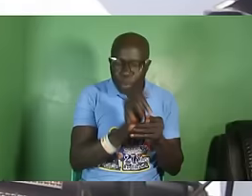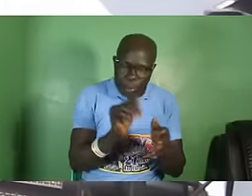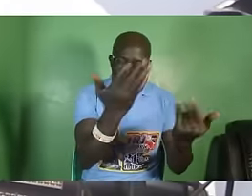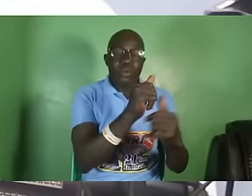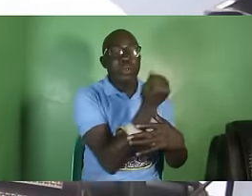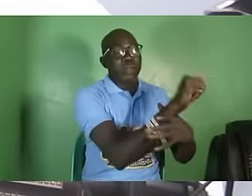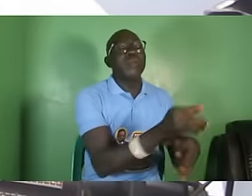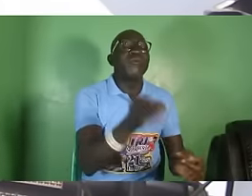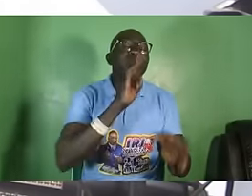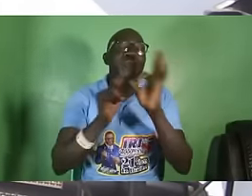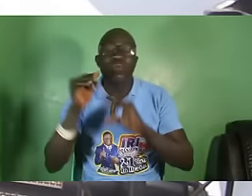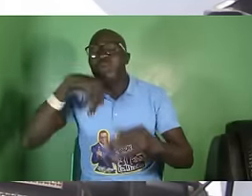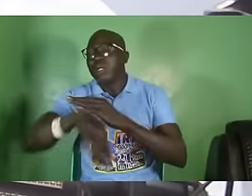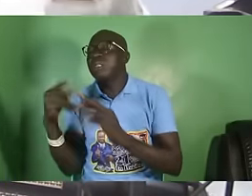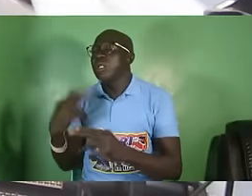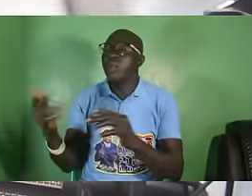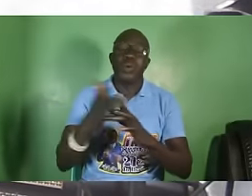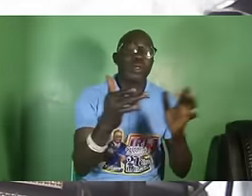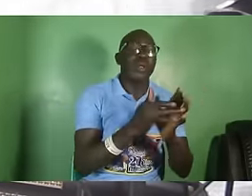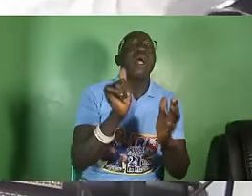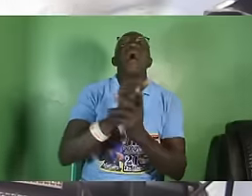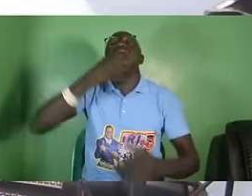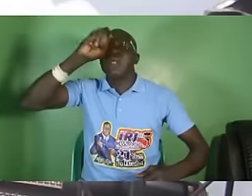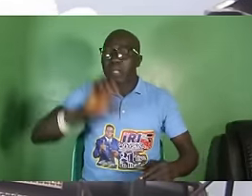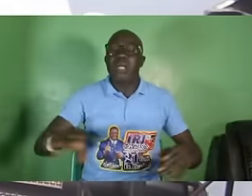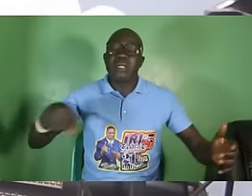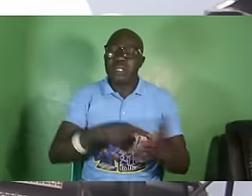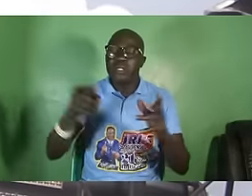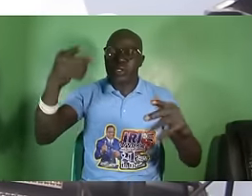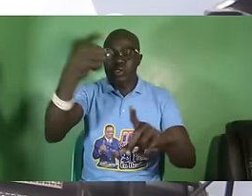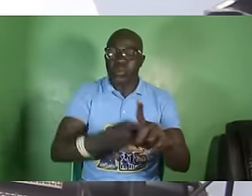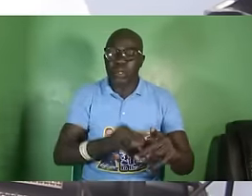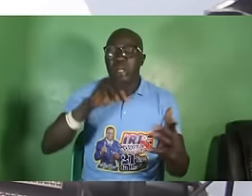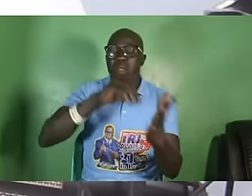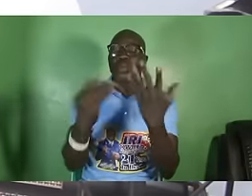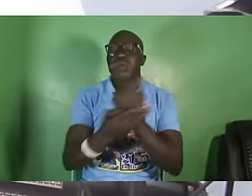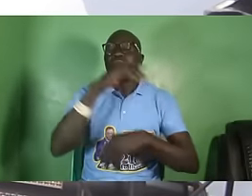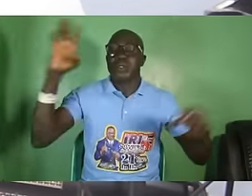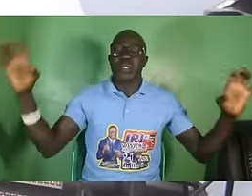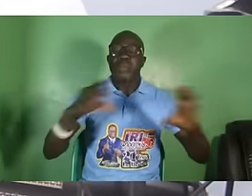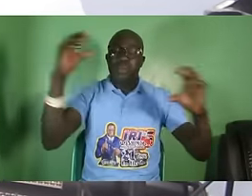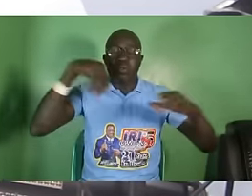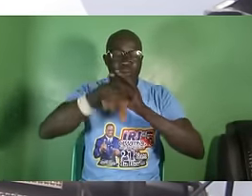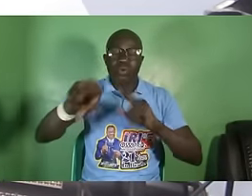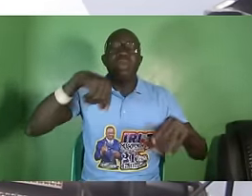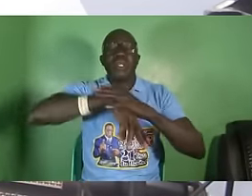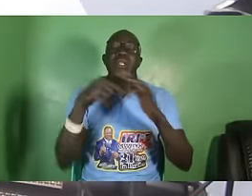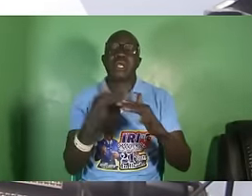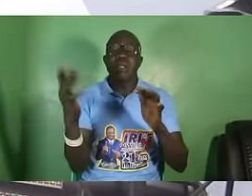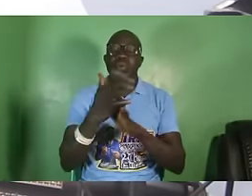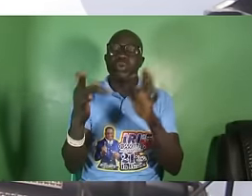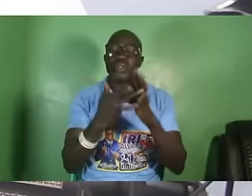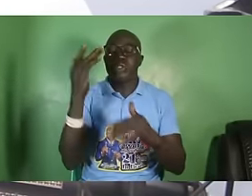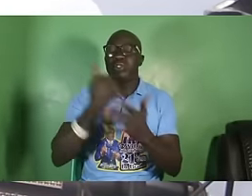have power. You have power. You have power. You have power. You have power. You have power. You have power. You have power. You have